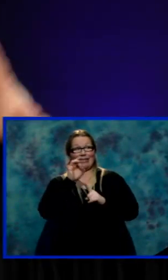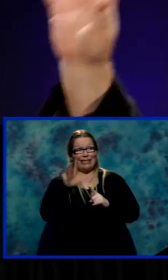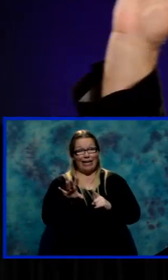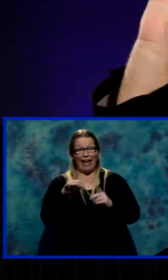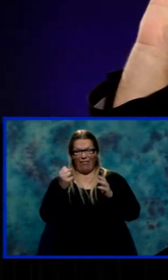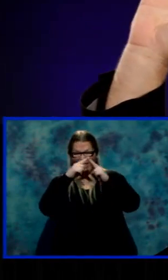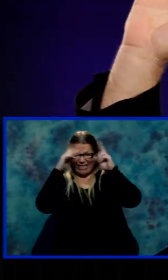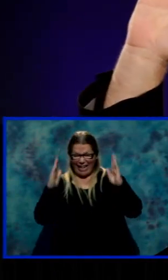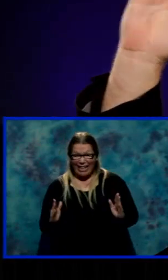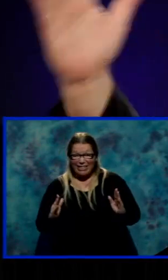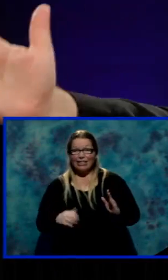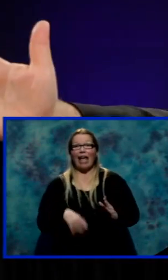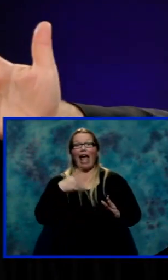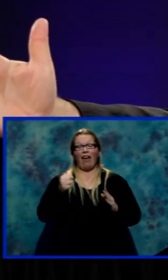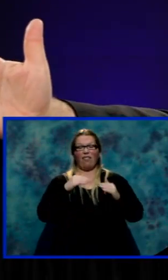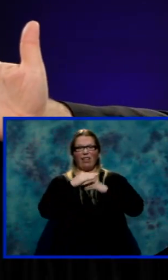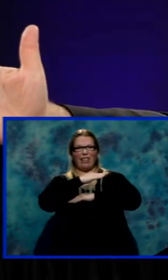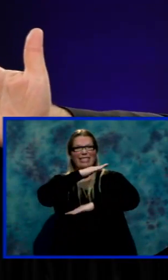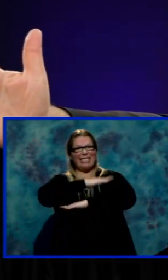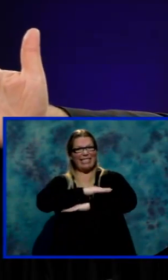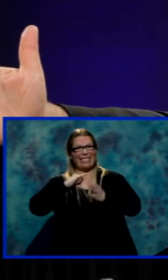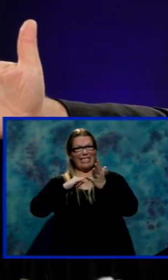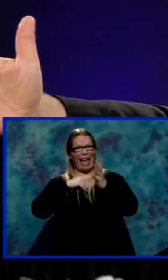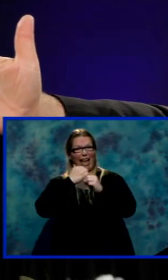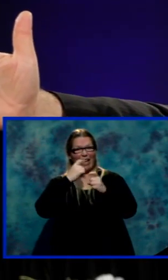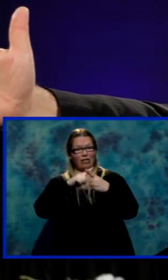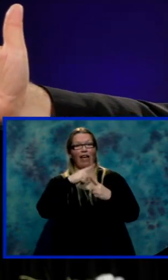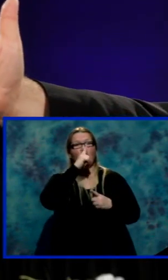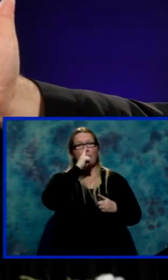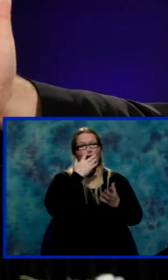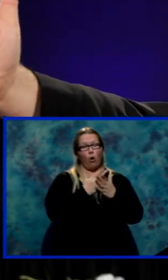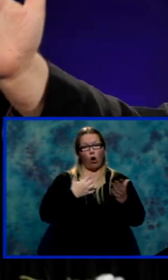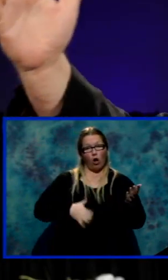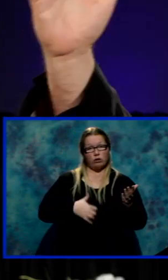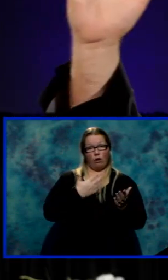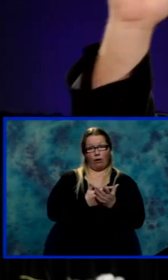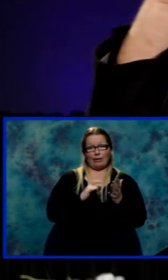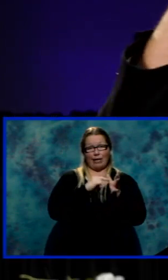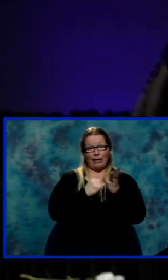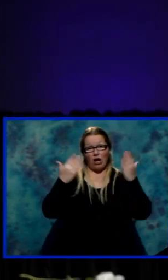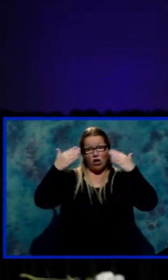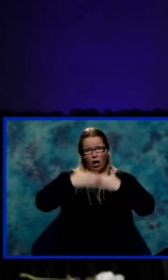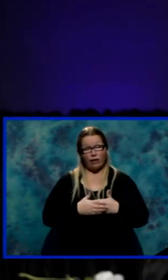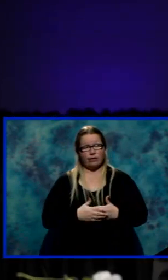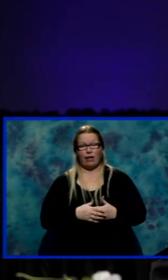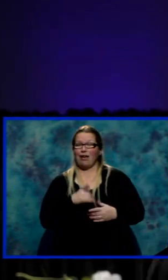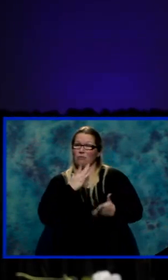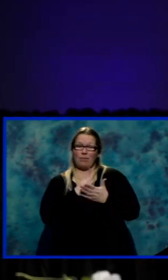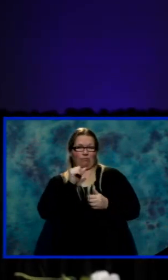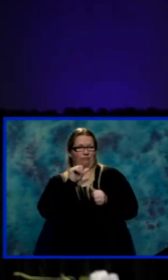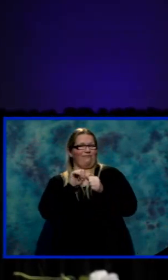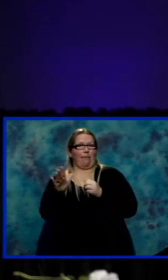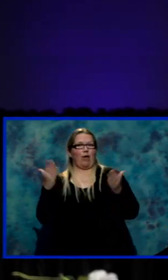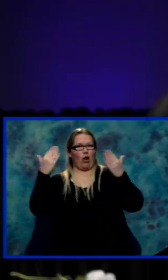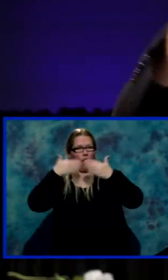stage. We've got most of the people for the concert on the Saturday night. And it's just going to be a fabulous